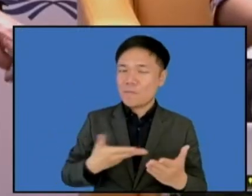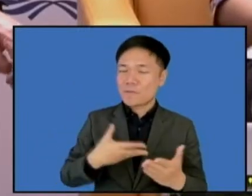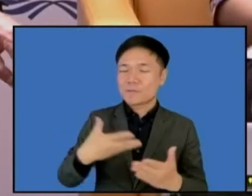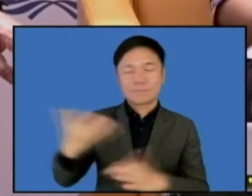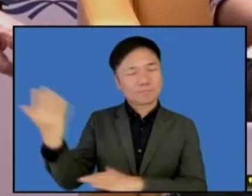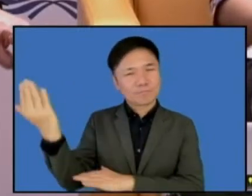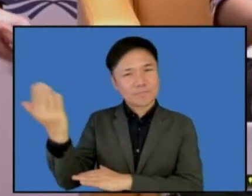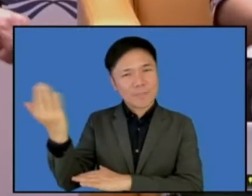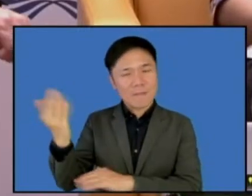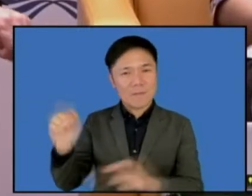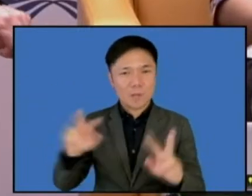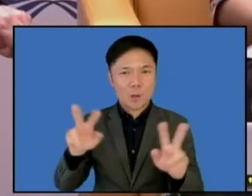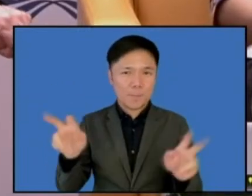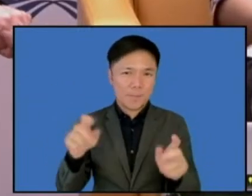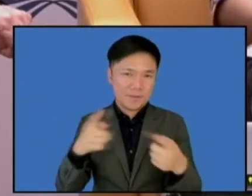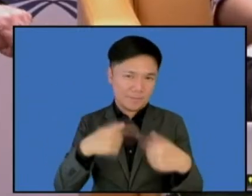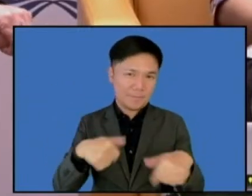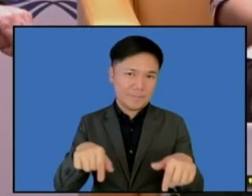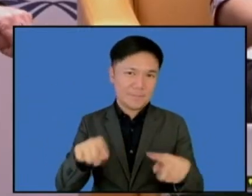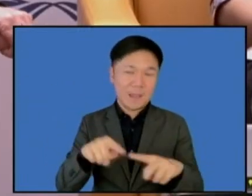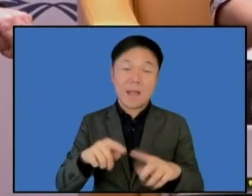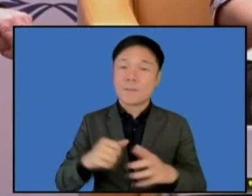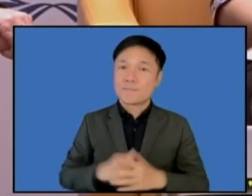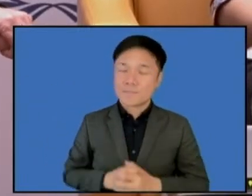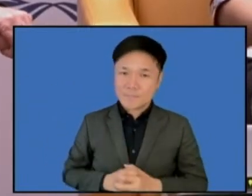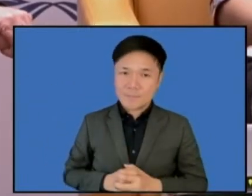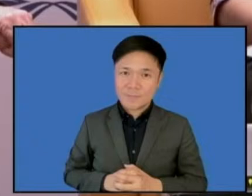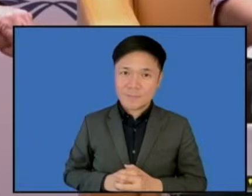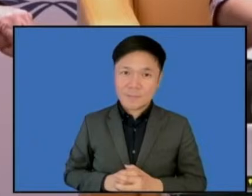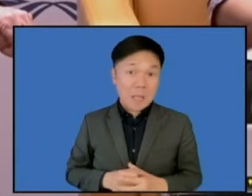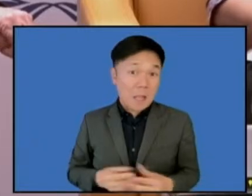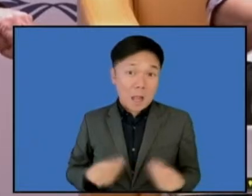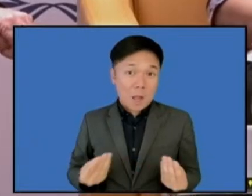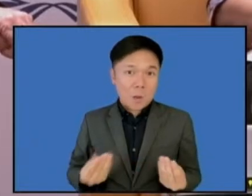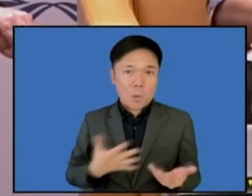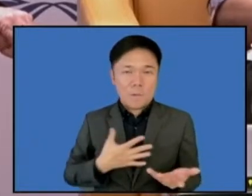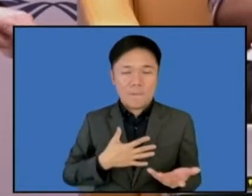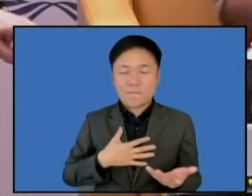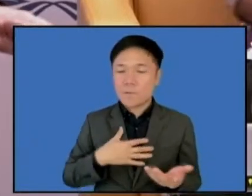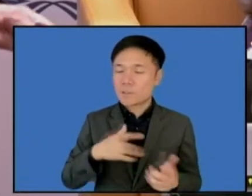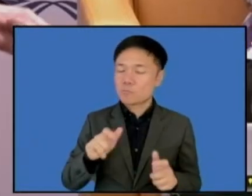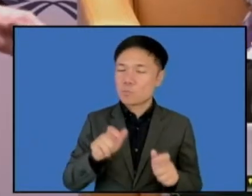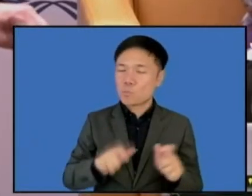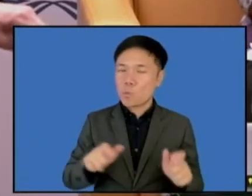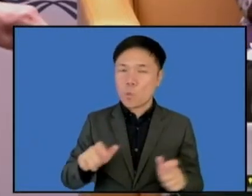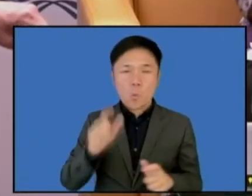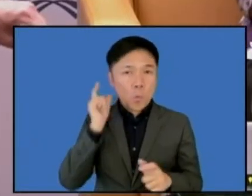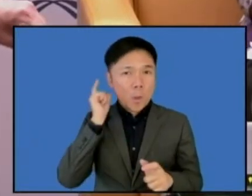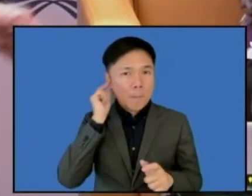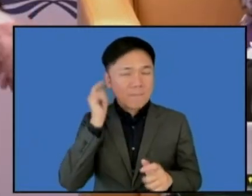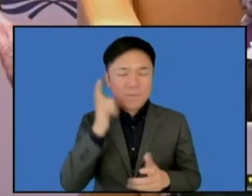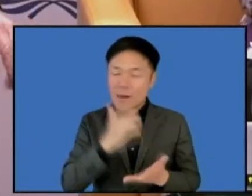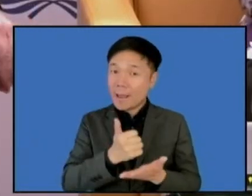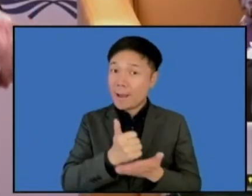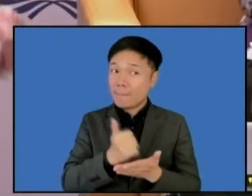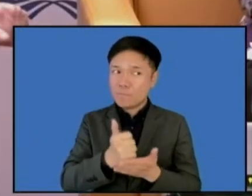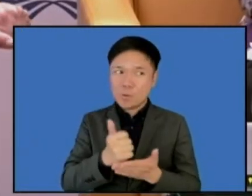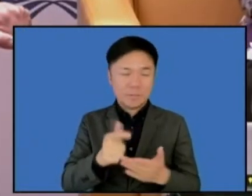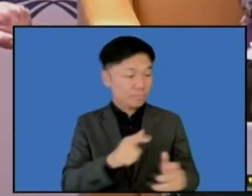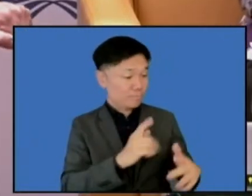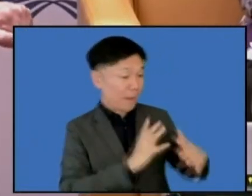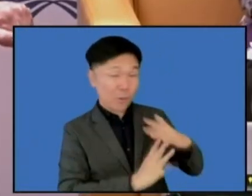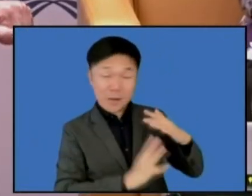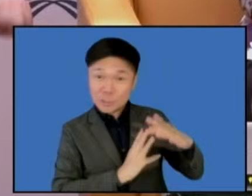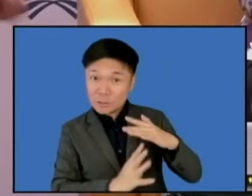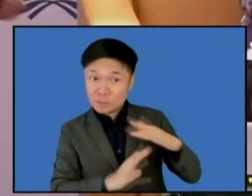sustainable development, and what opportunities exist to maximize benefits of migration from your perspective? Over to you,